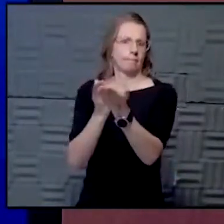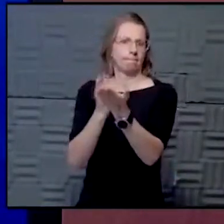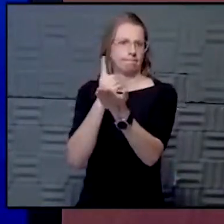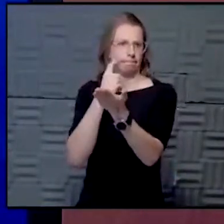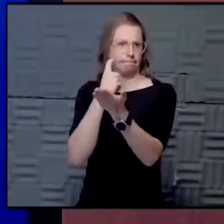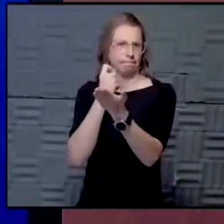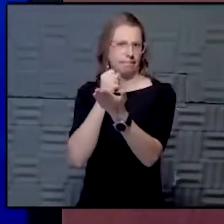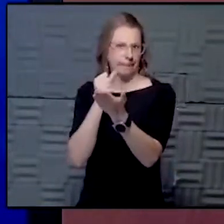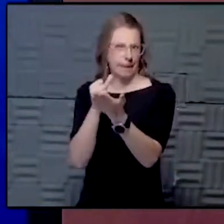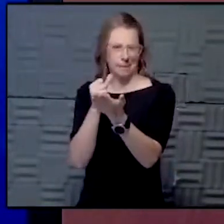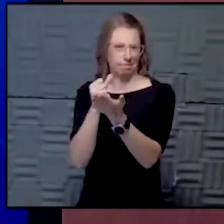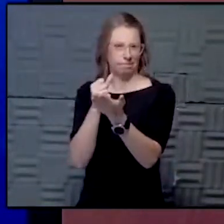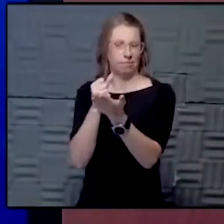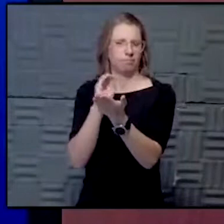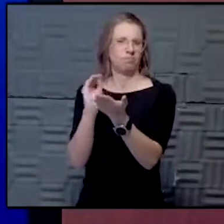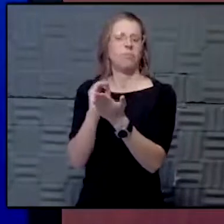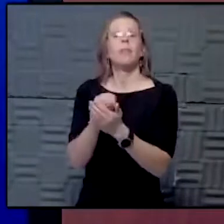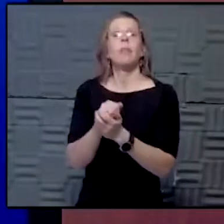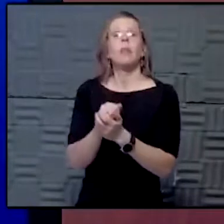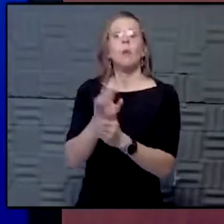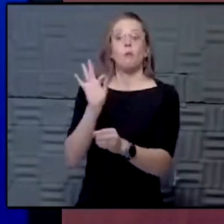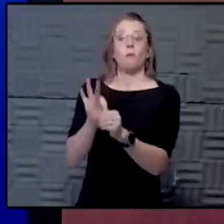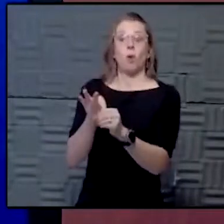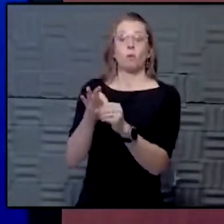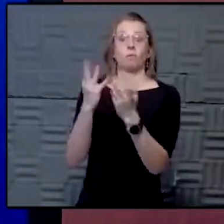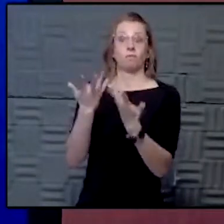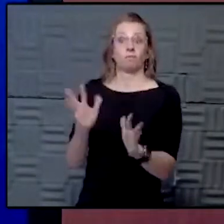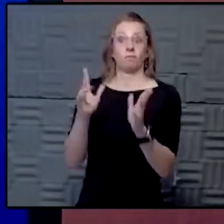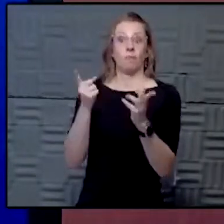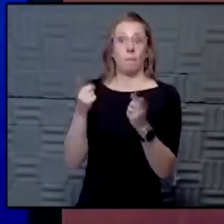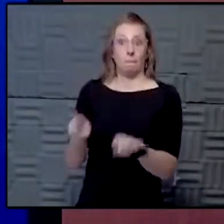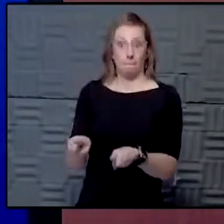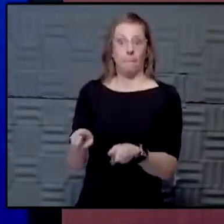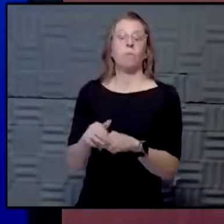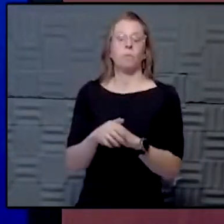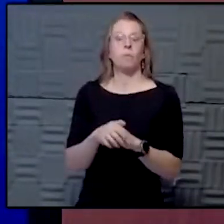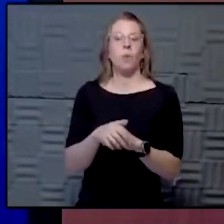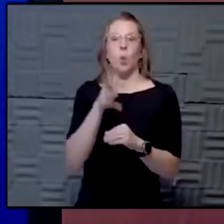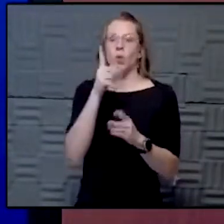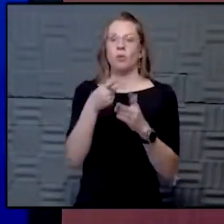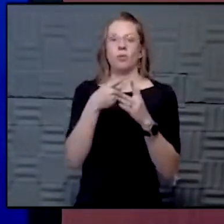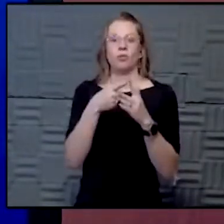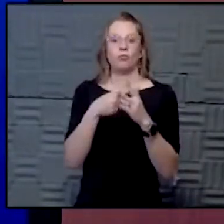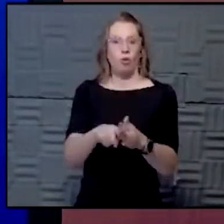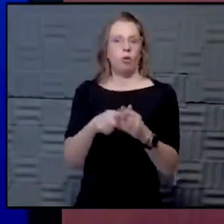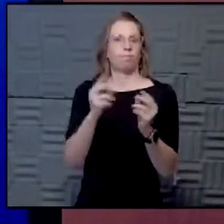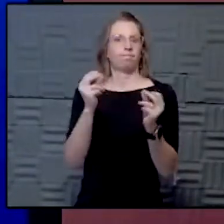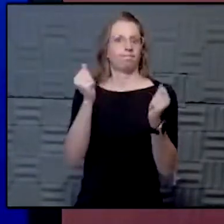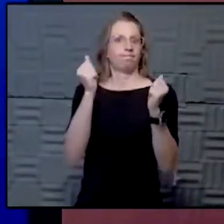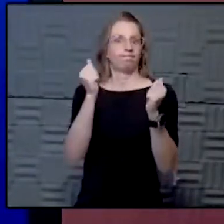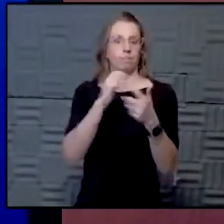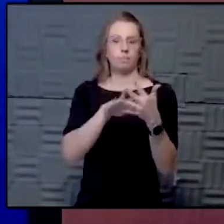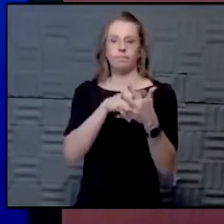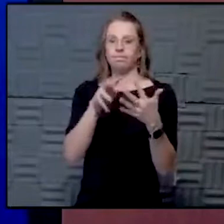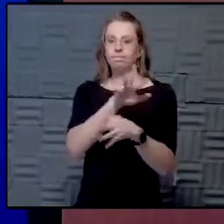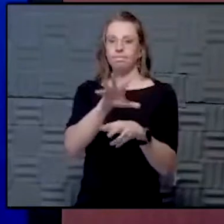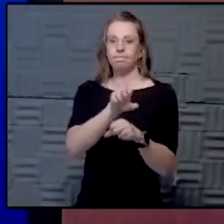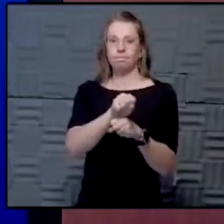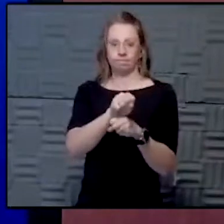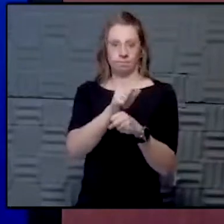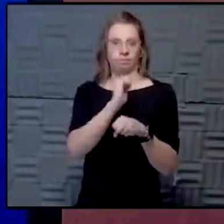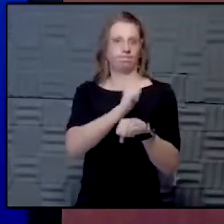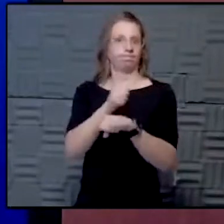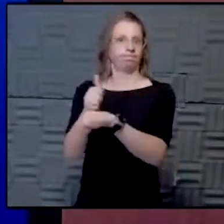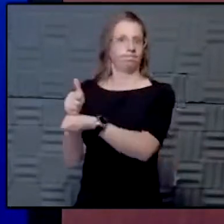suspect they wouldn't. So once that vote takes place, we'll be able to start pretty much immediately scheduling those appointments.